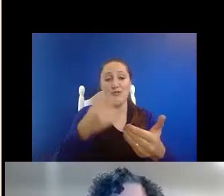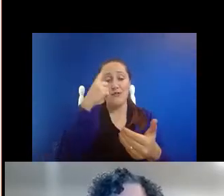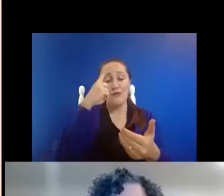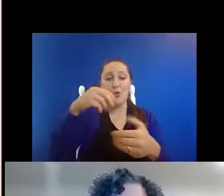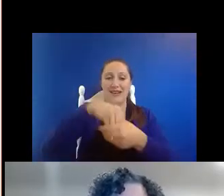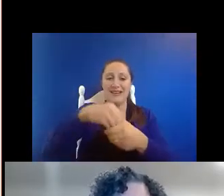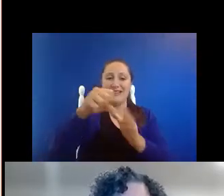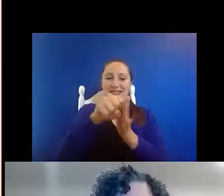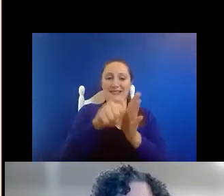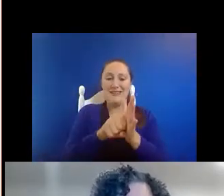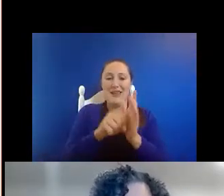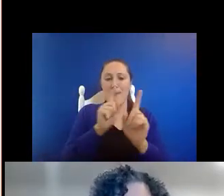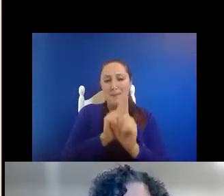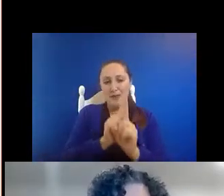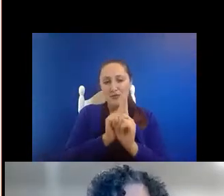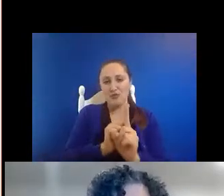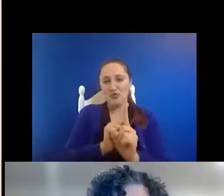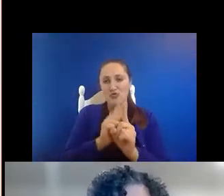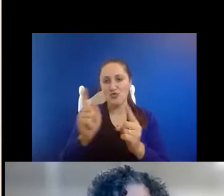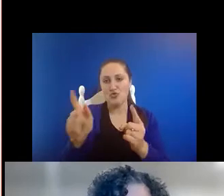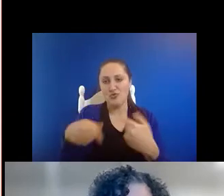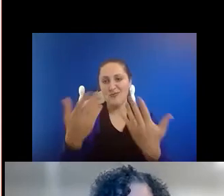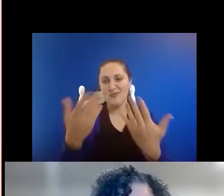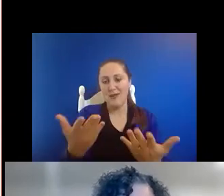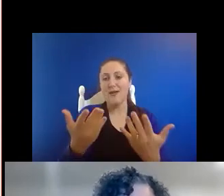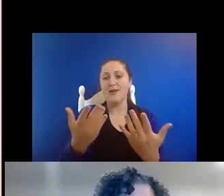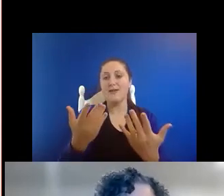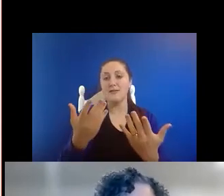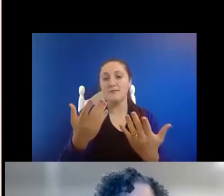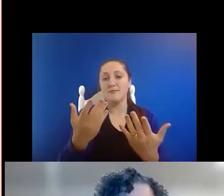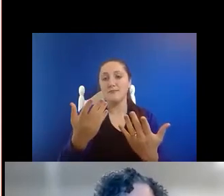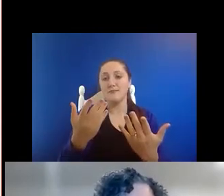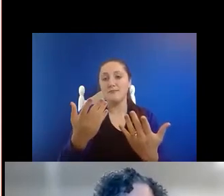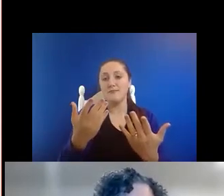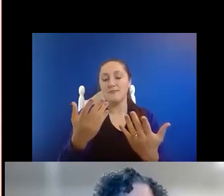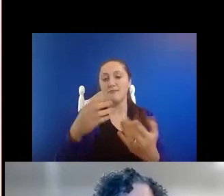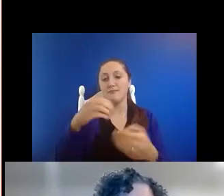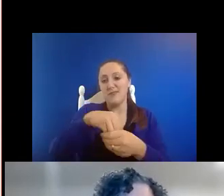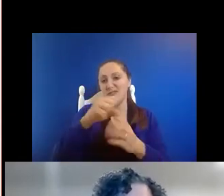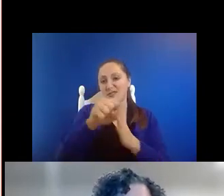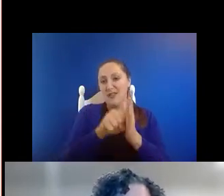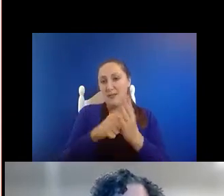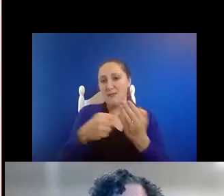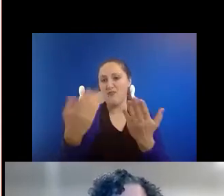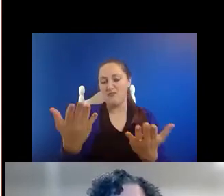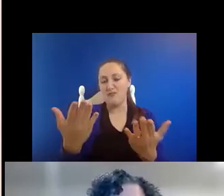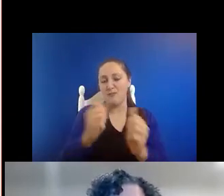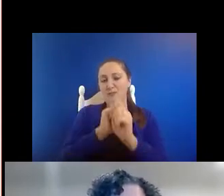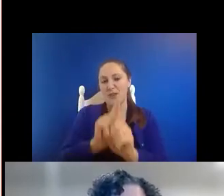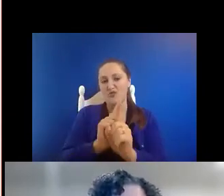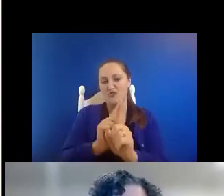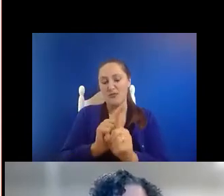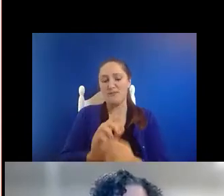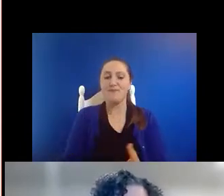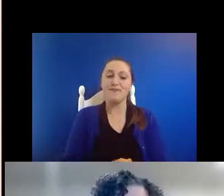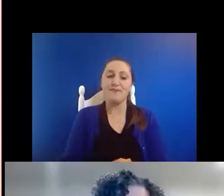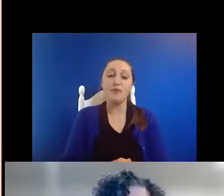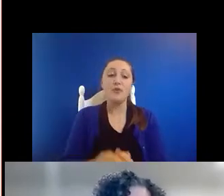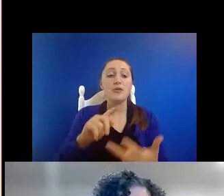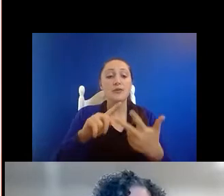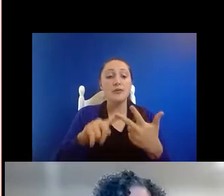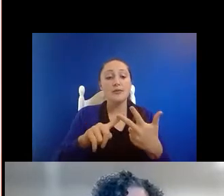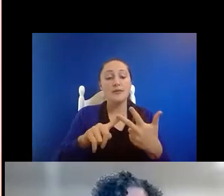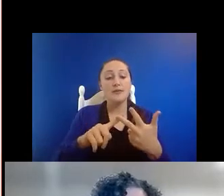assist with provider transformation mentoring. It's also to continue to expand the number of community mental